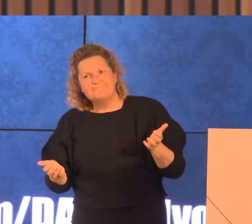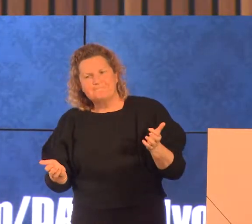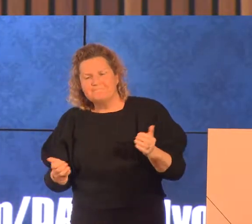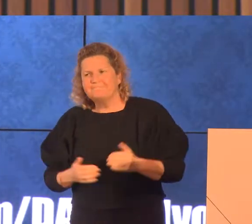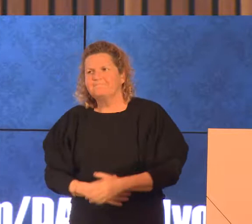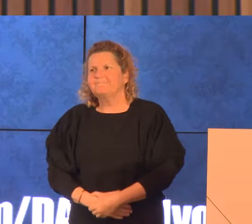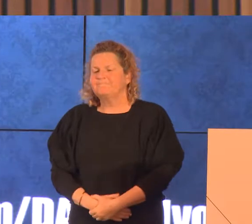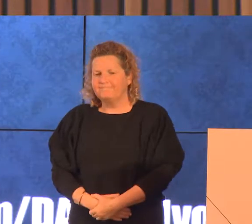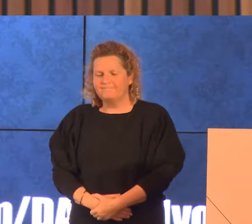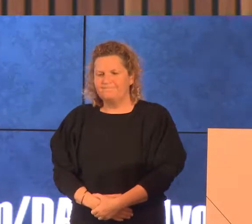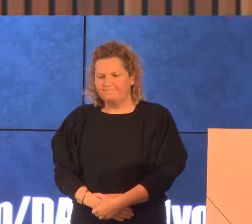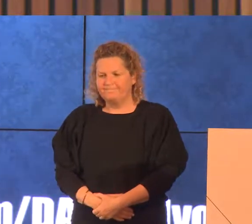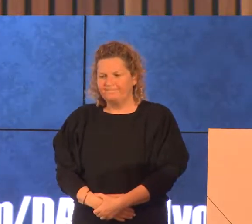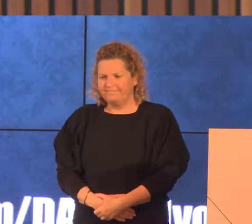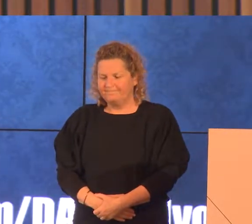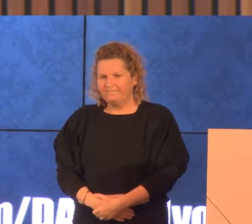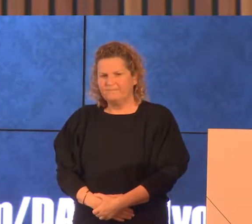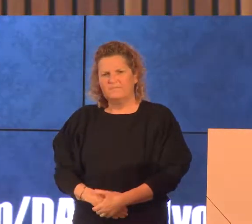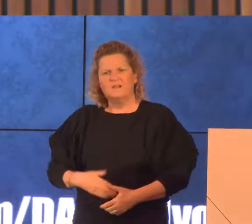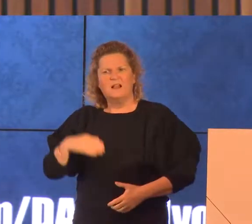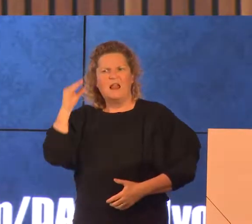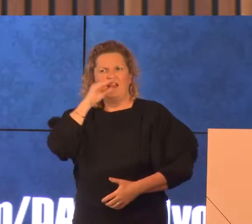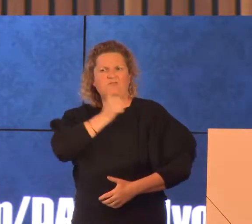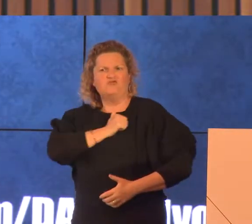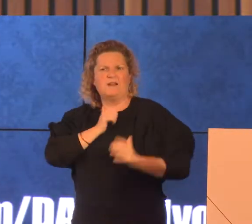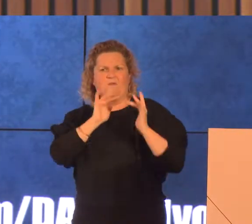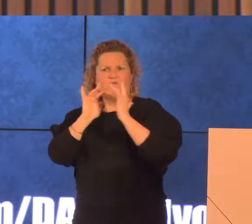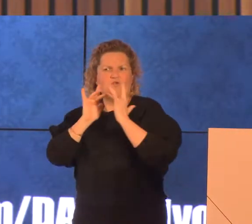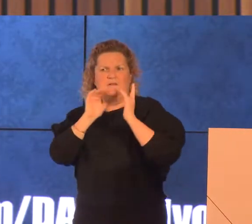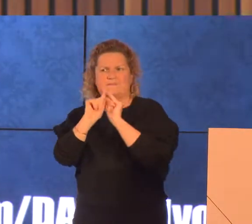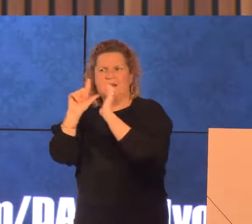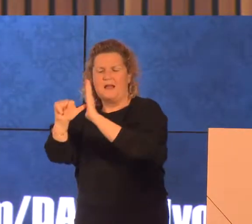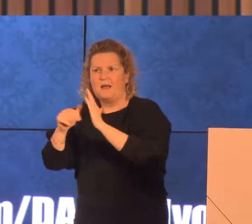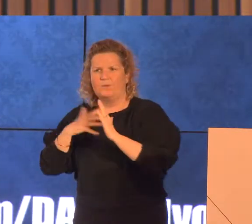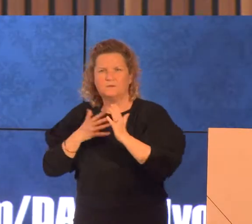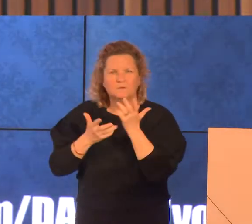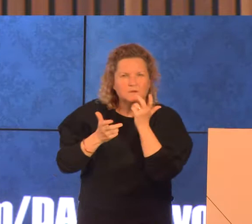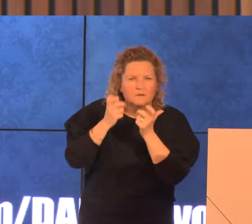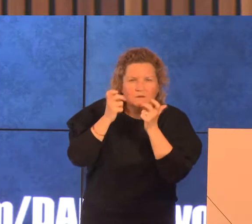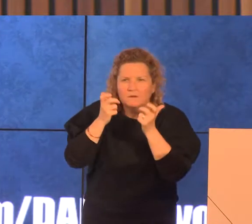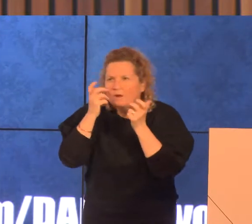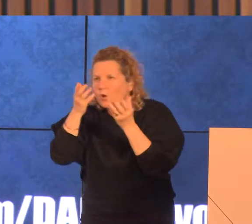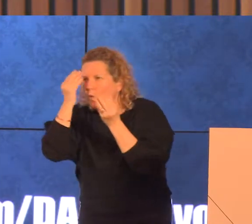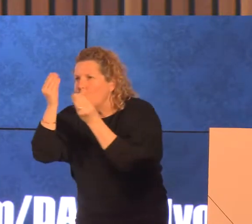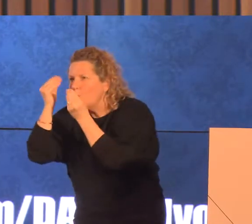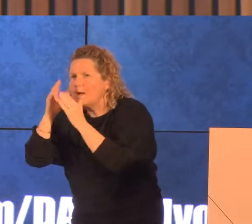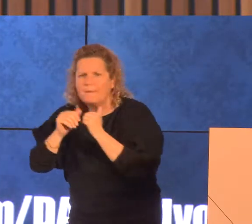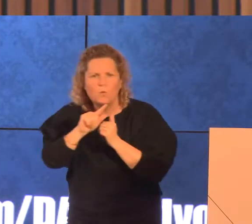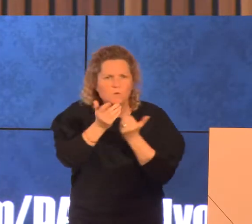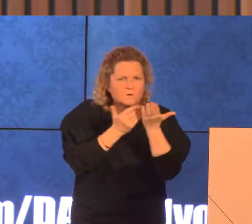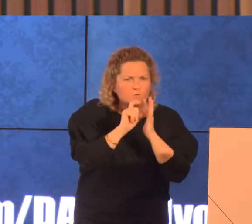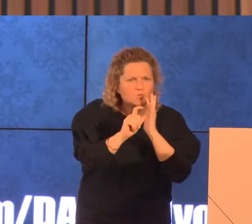lunch, I find it really nice to network at events like this because you learn so much about what other services